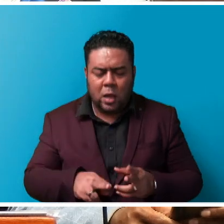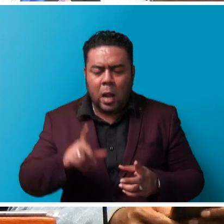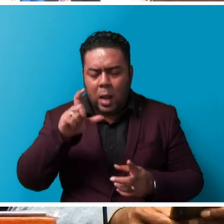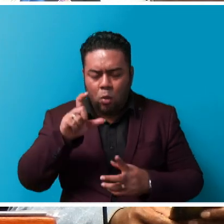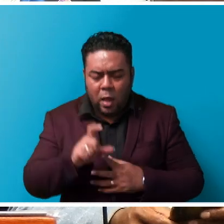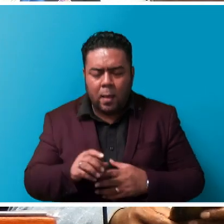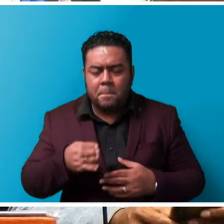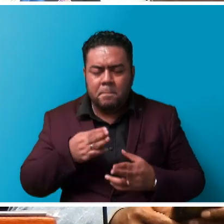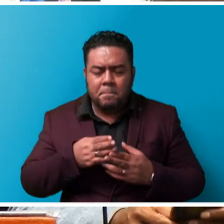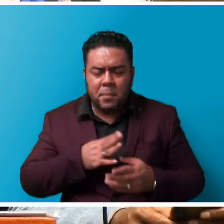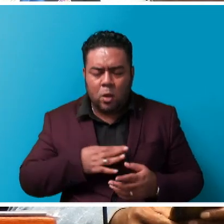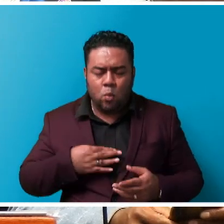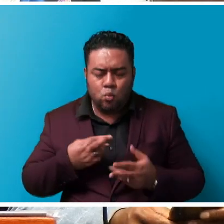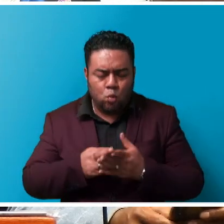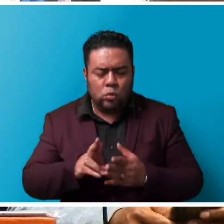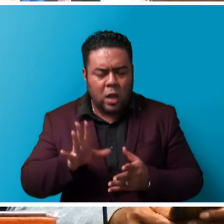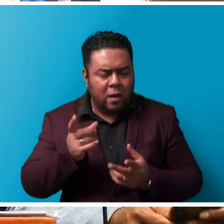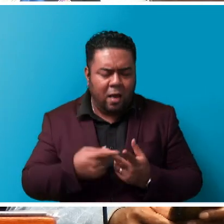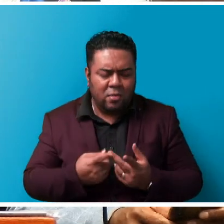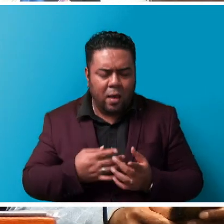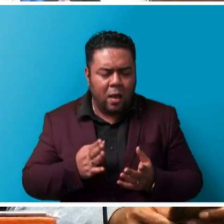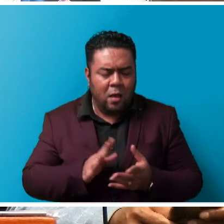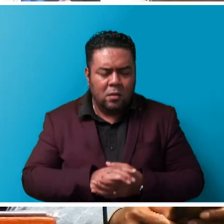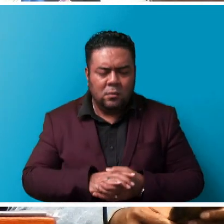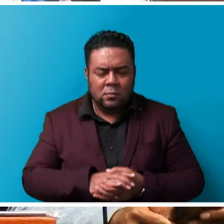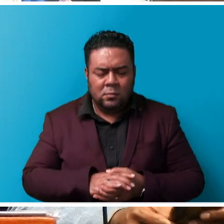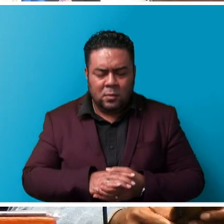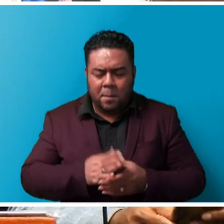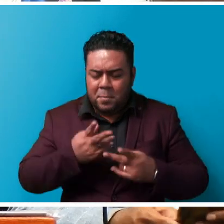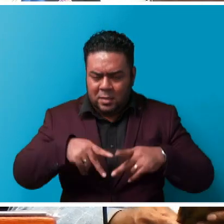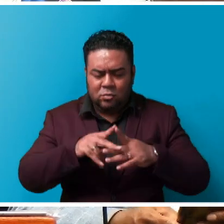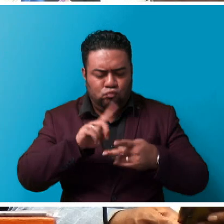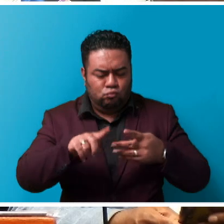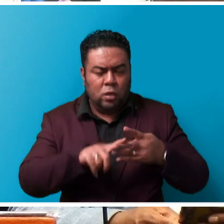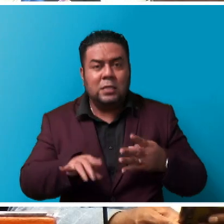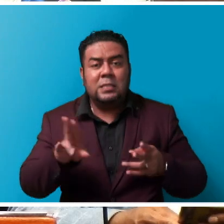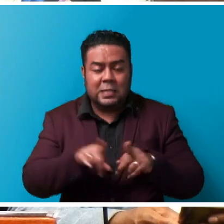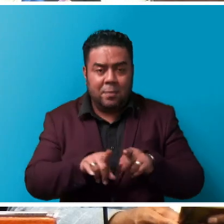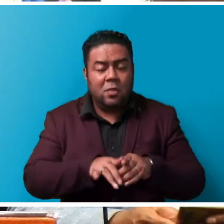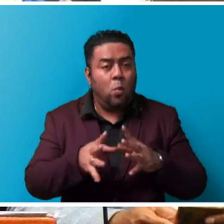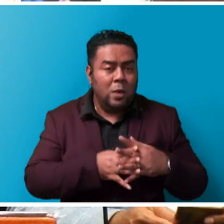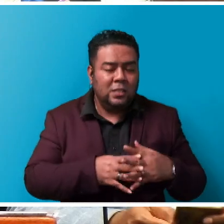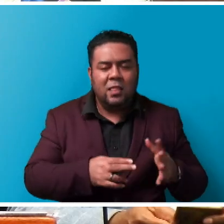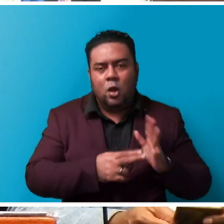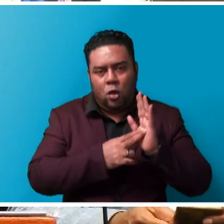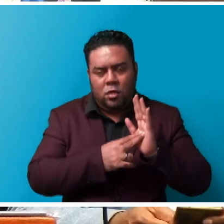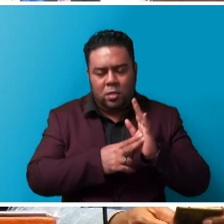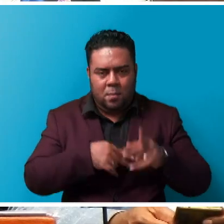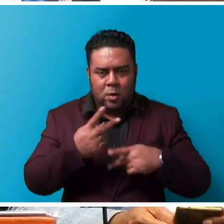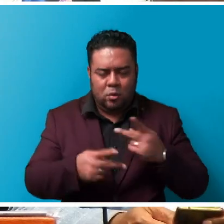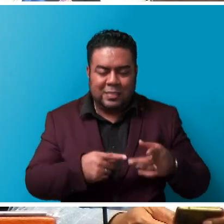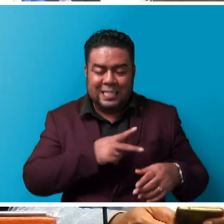Road, McGregor Road, Ratumara Road. Similar initiatives are being implemented across the Western and Northern Division with progressive work along Kings